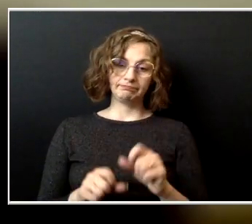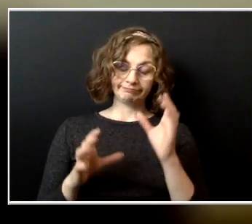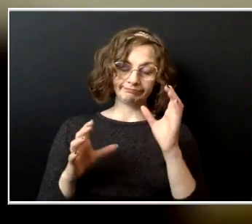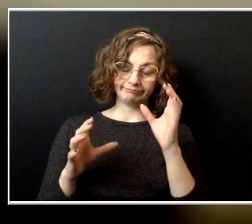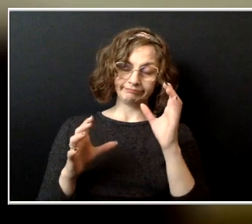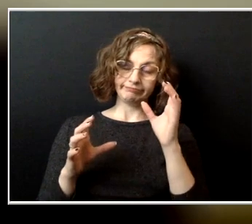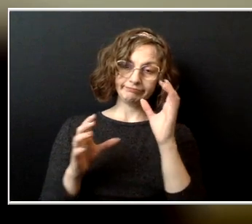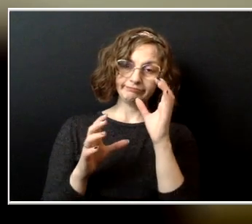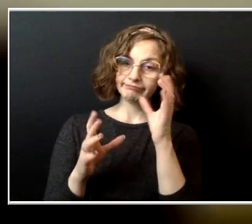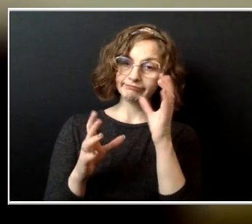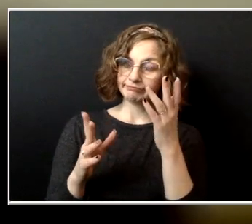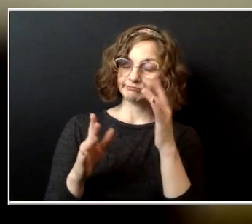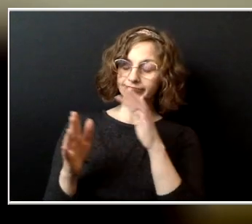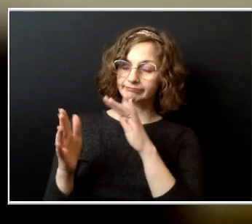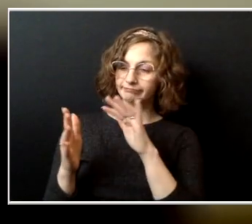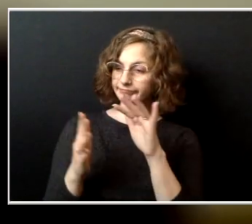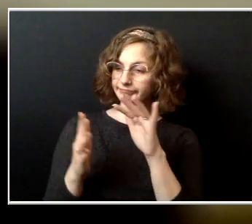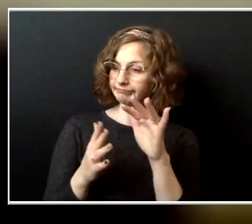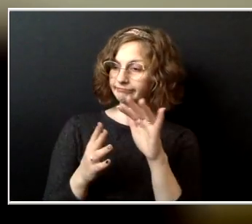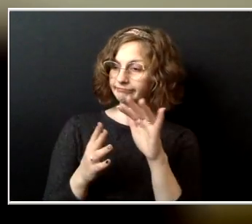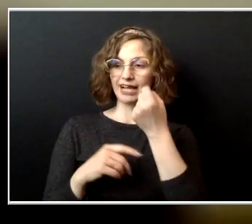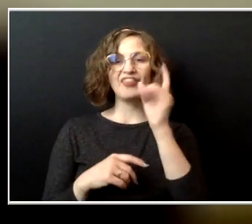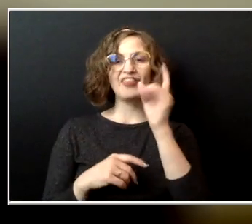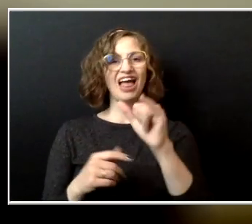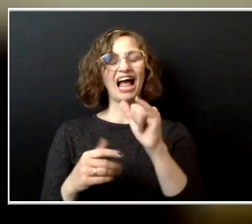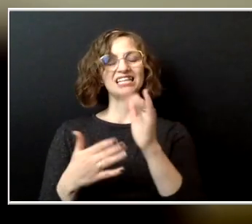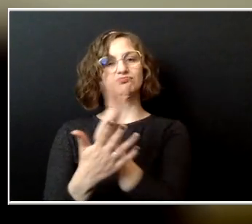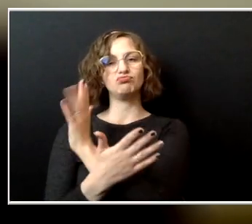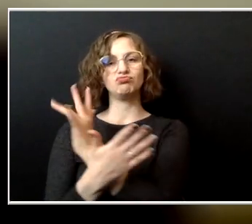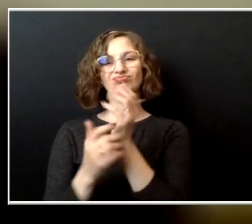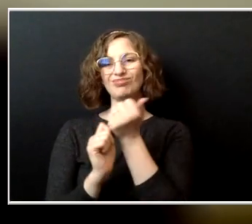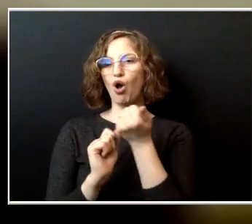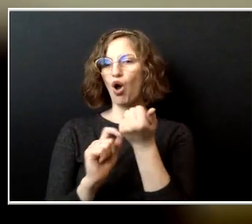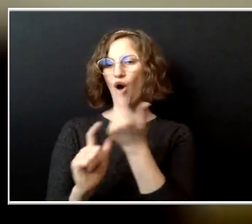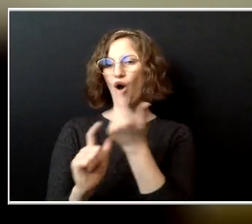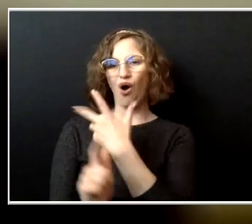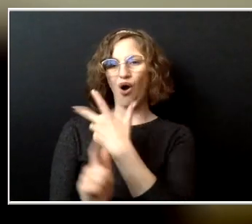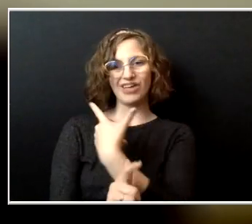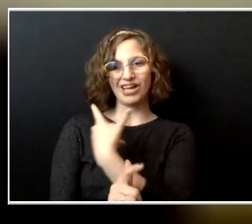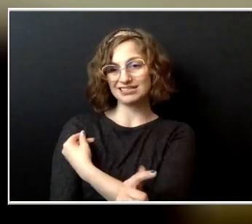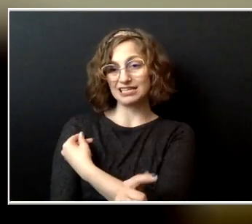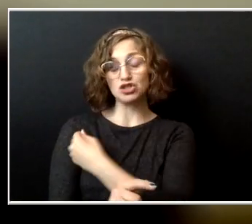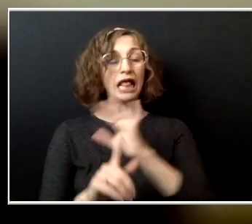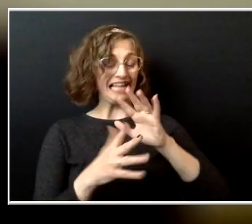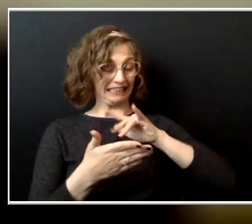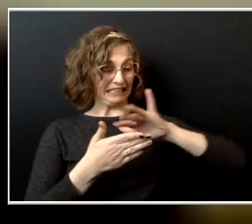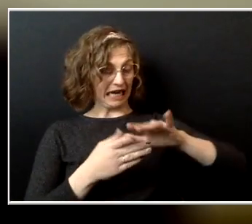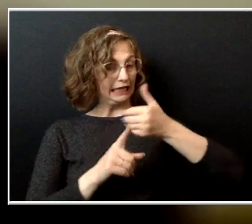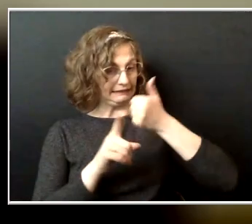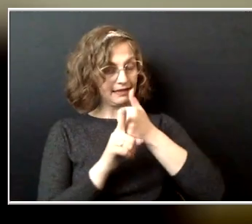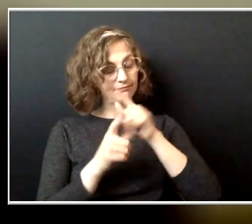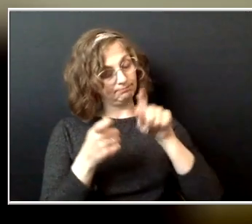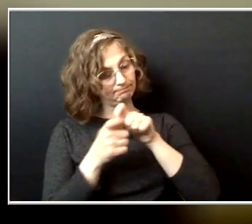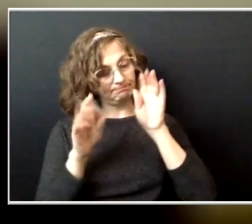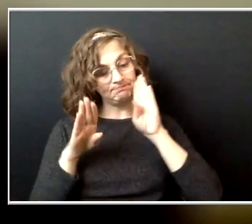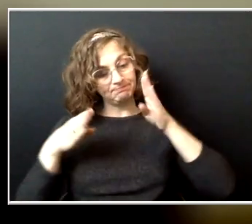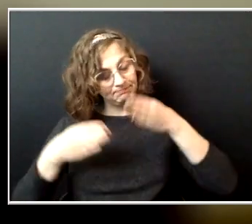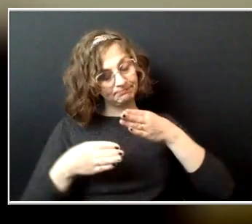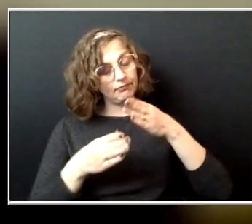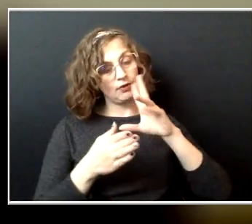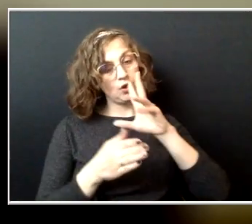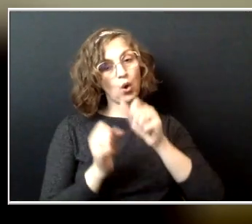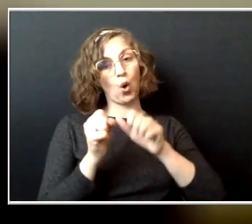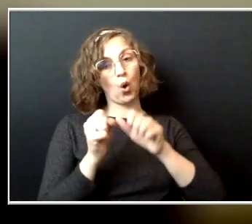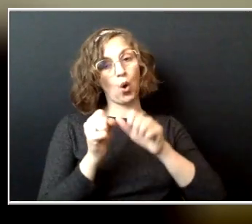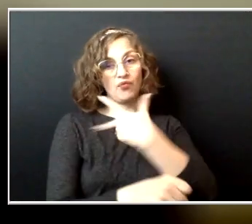all vaccinations. This was a study specifically looking at COVID vaccination, and like you said, 2021 and 2023, so